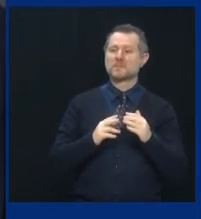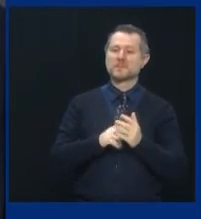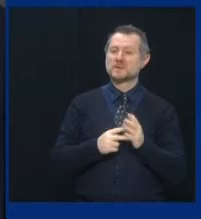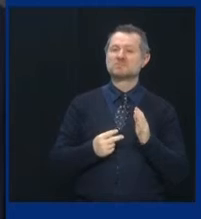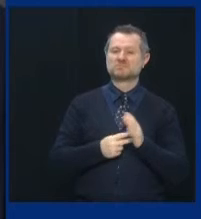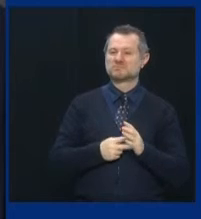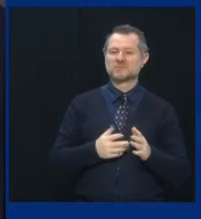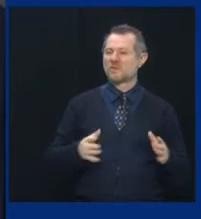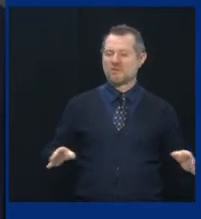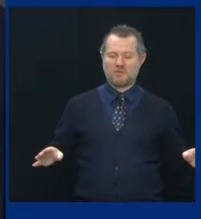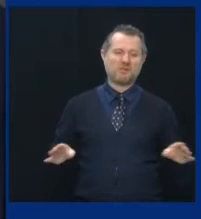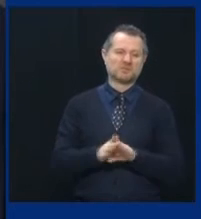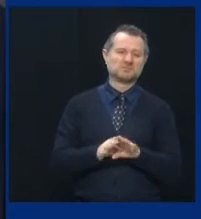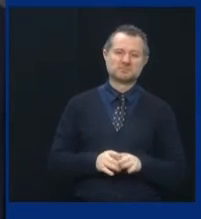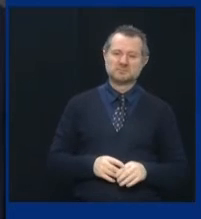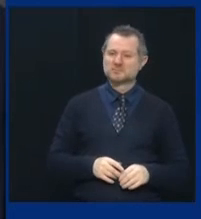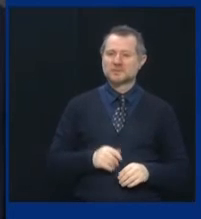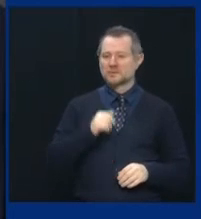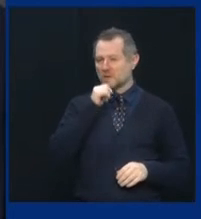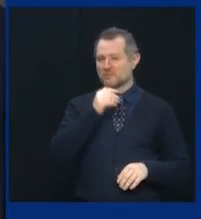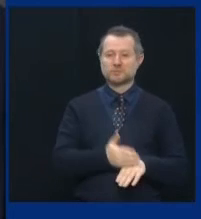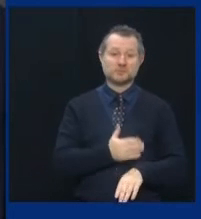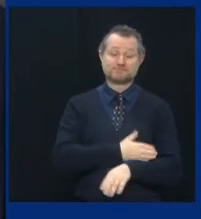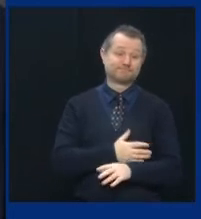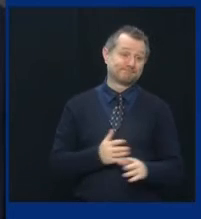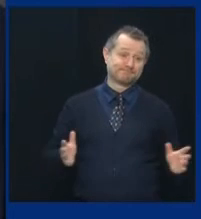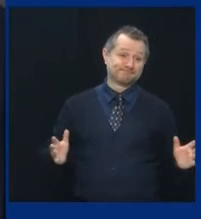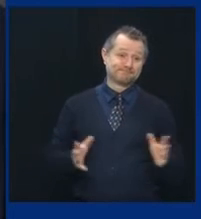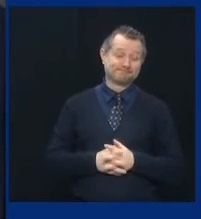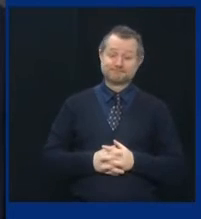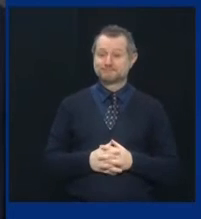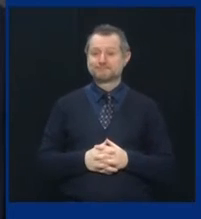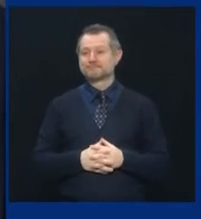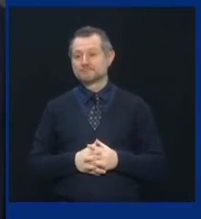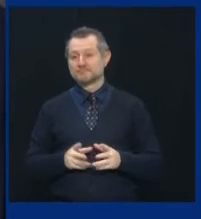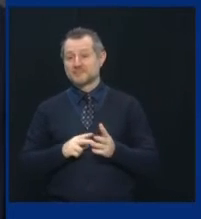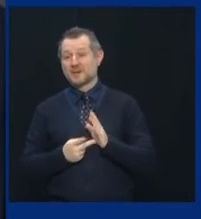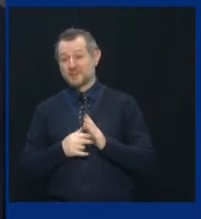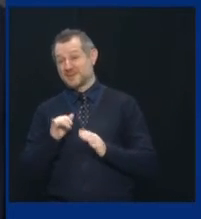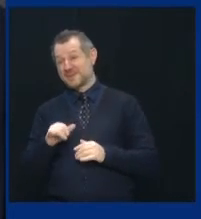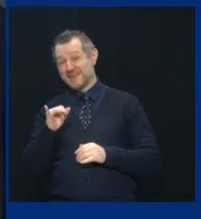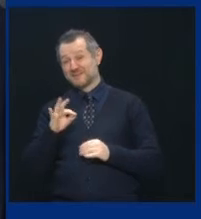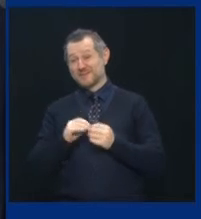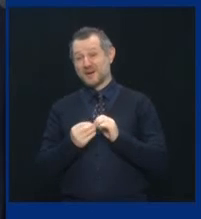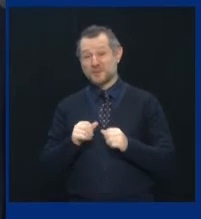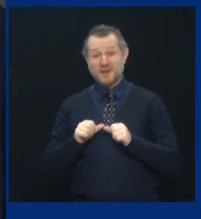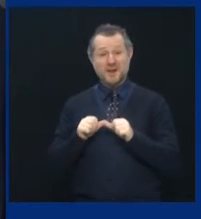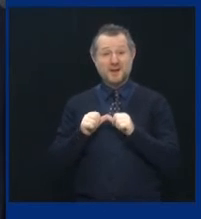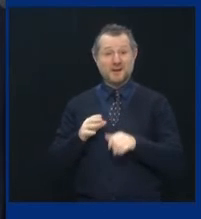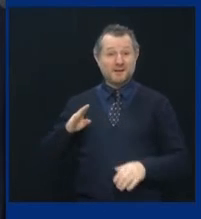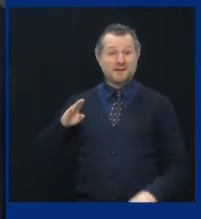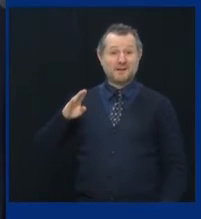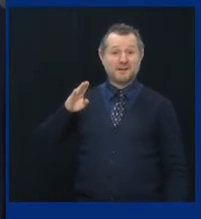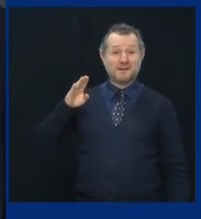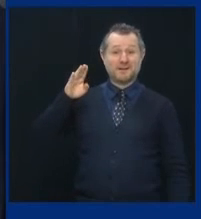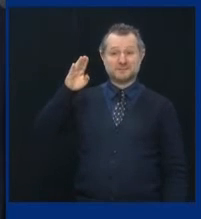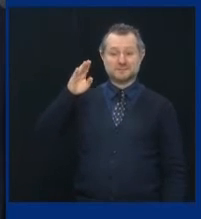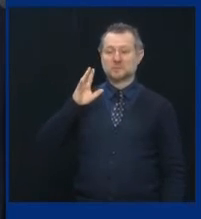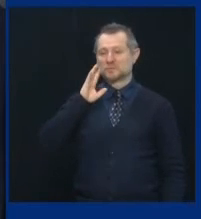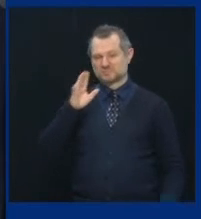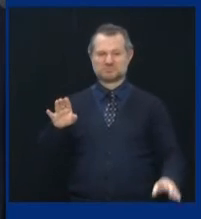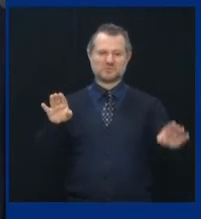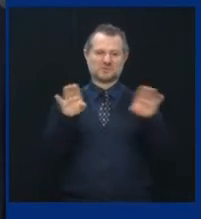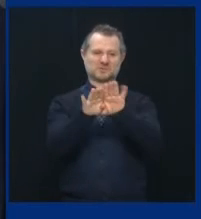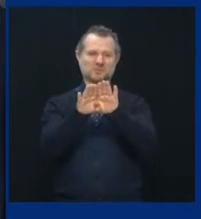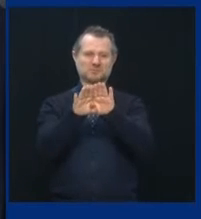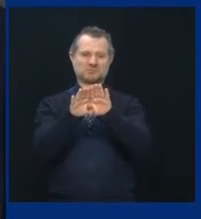region shut down. That number keeps going up at that level. You will see the hospital